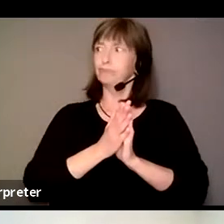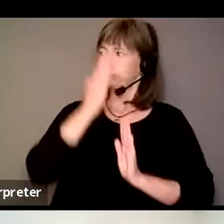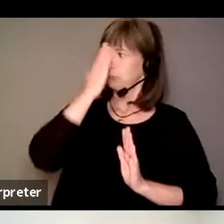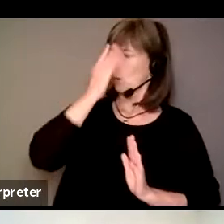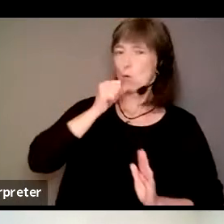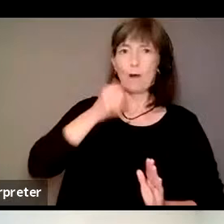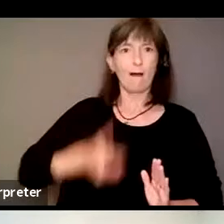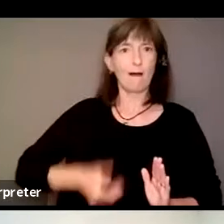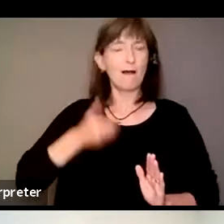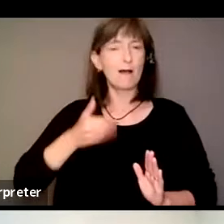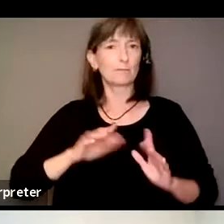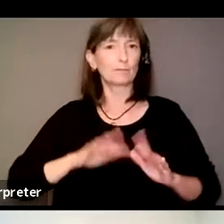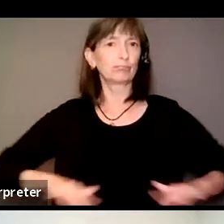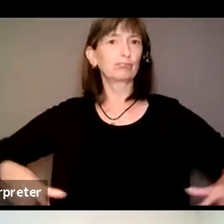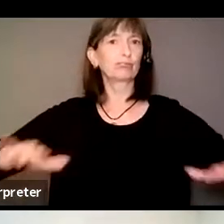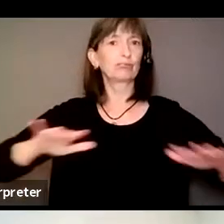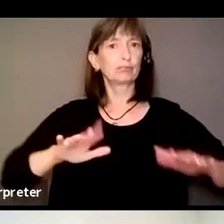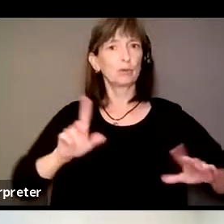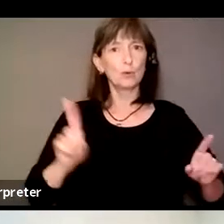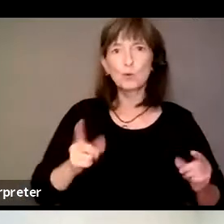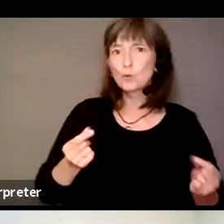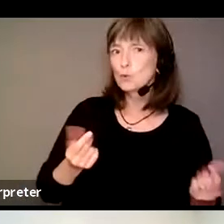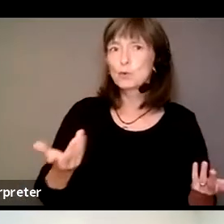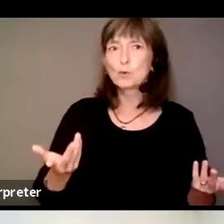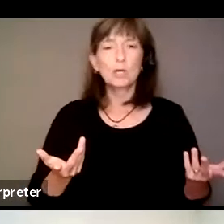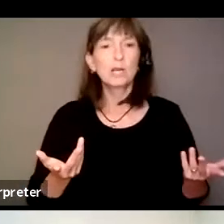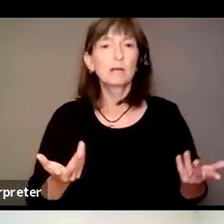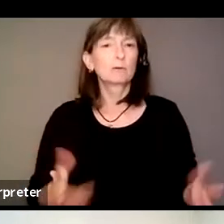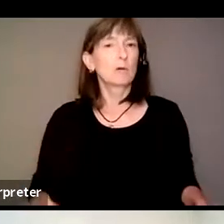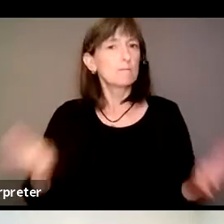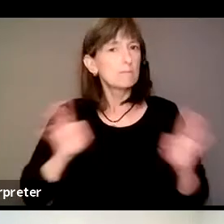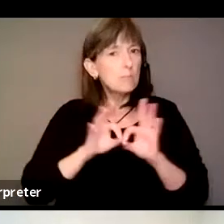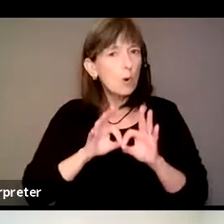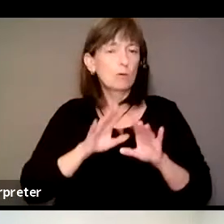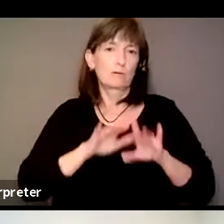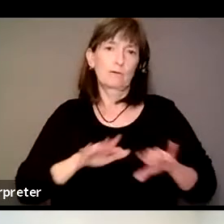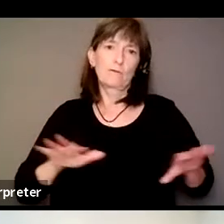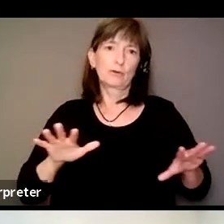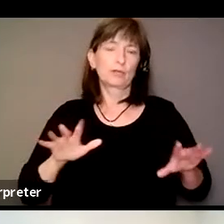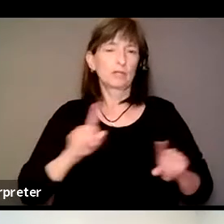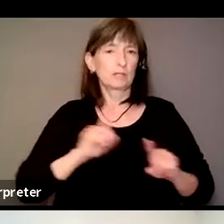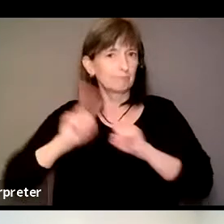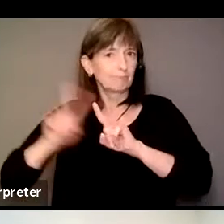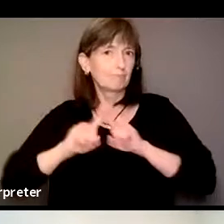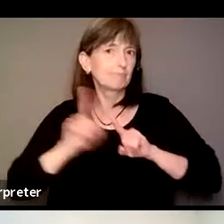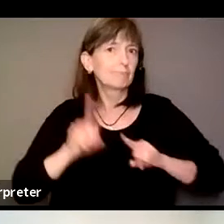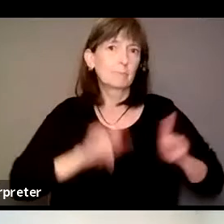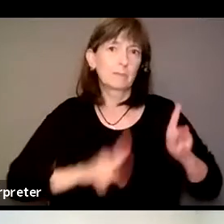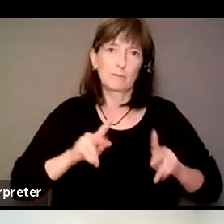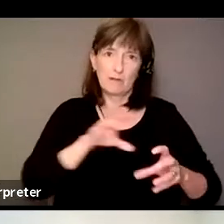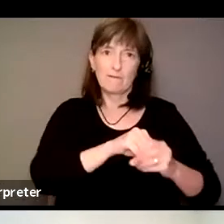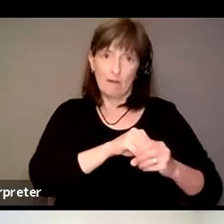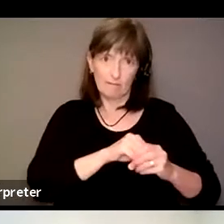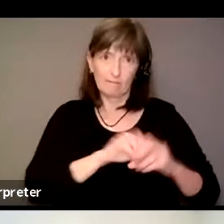voices around the council chambers and that boardroom table to move our communities forward.